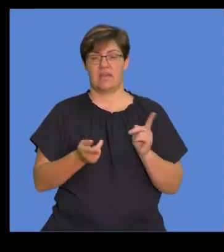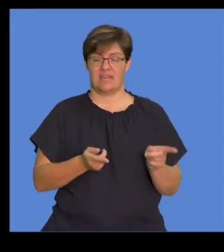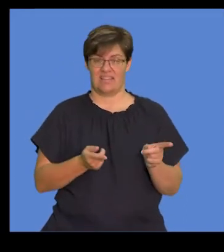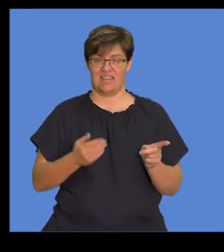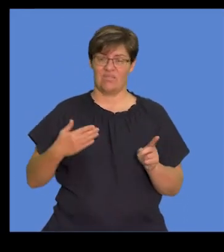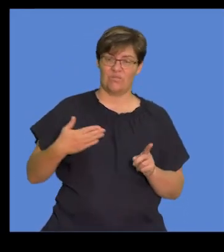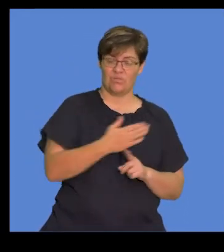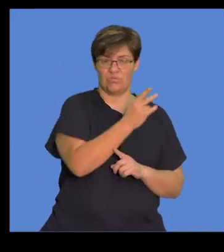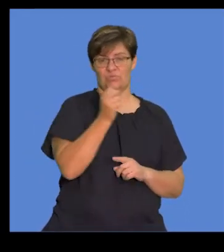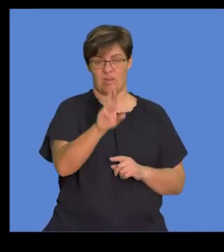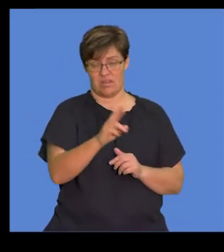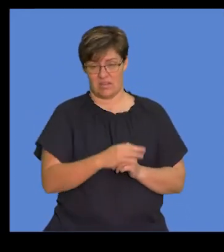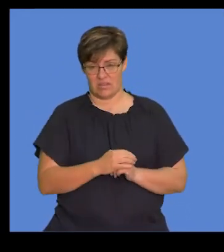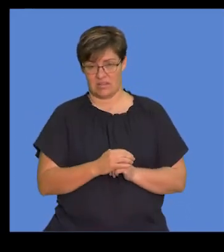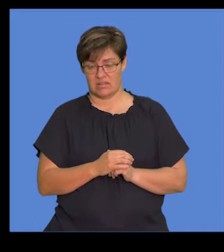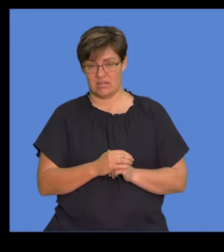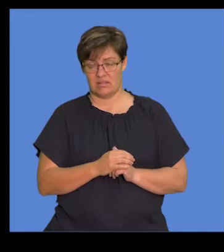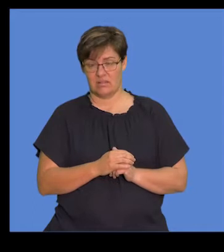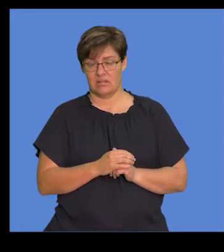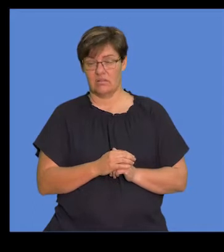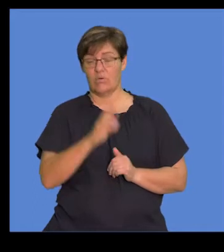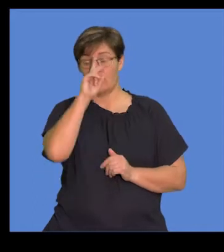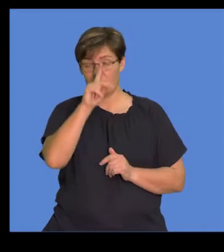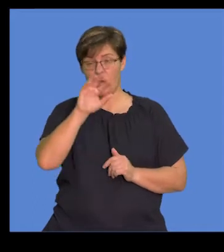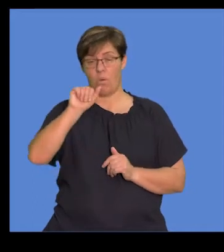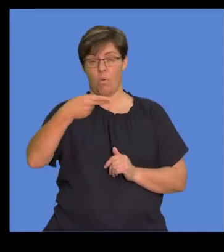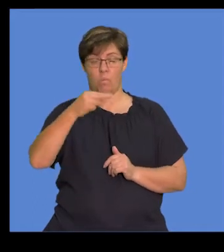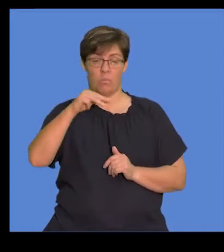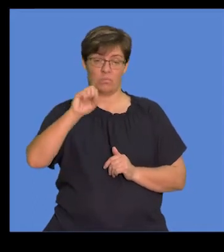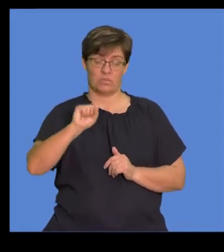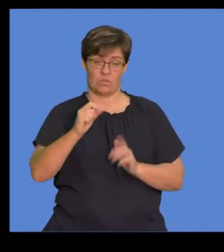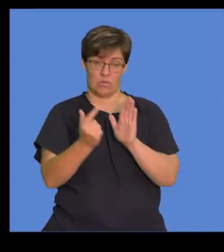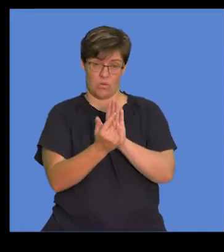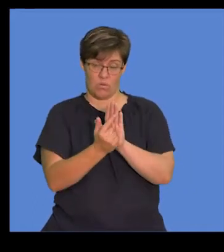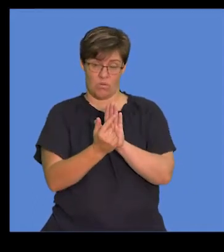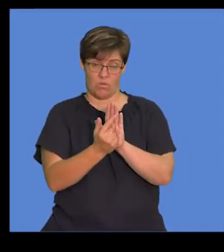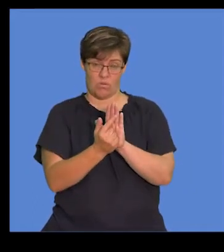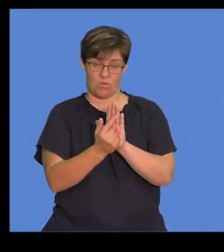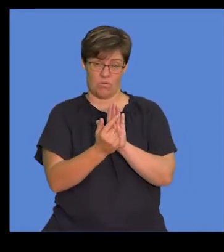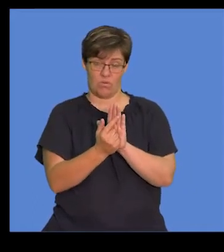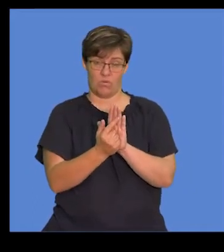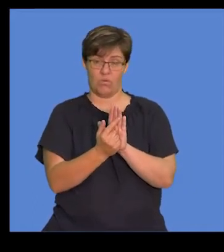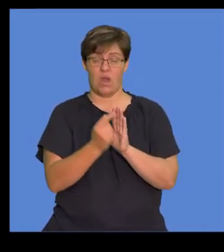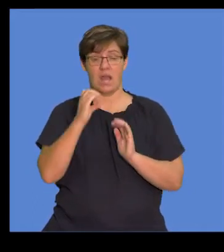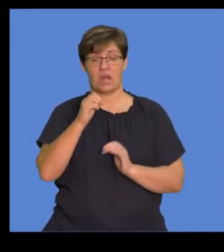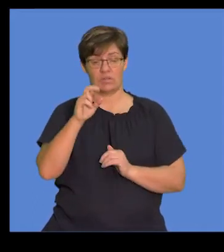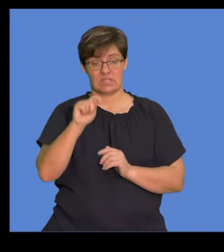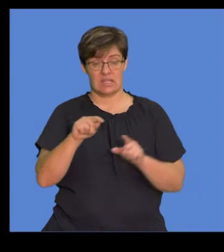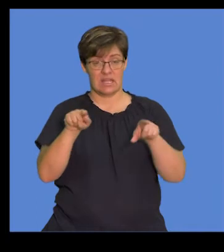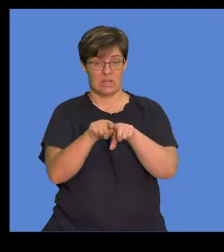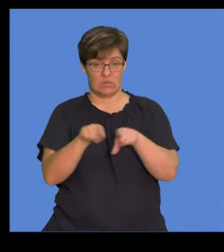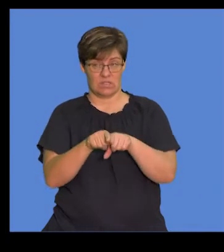through R compare to that goes through 2R, okay? Remember, from the Ohm's law, we know that